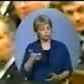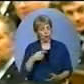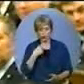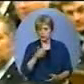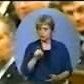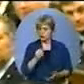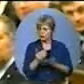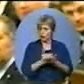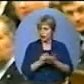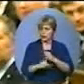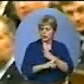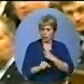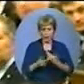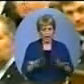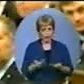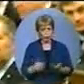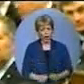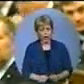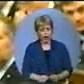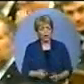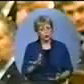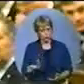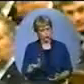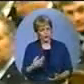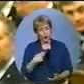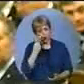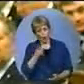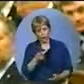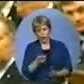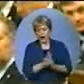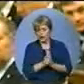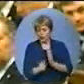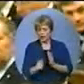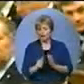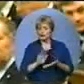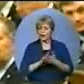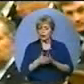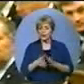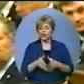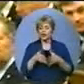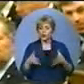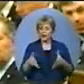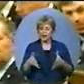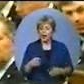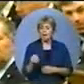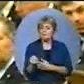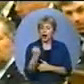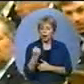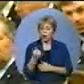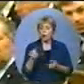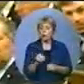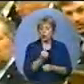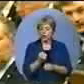are sourcing all timber for the Canadian business from Canadian forests, utilizing Canadian-based logging contractors